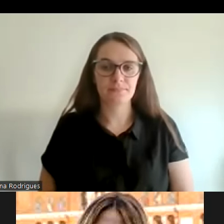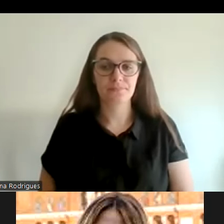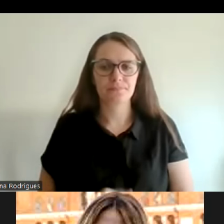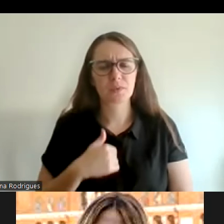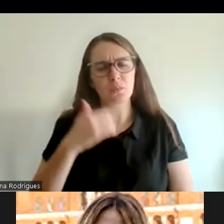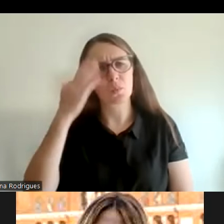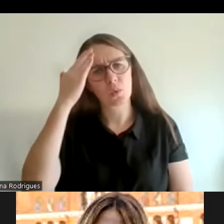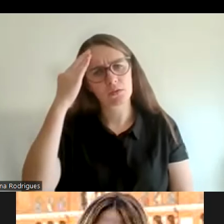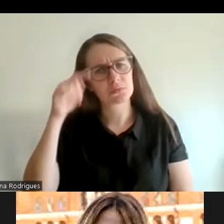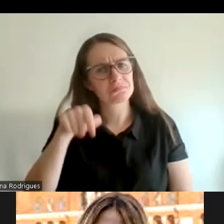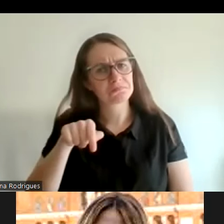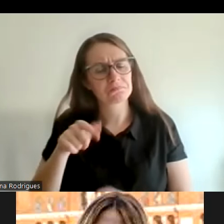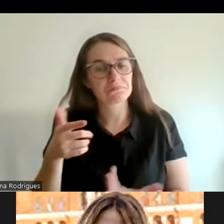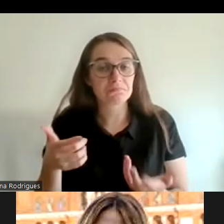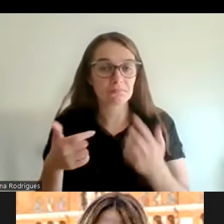how